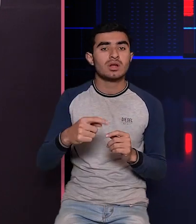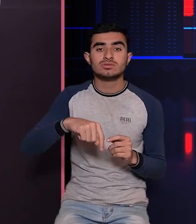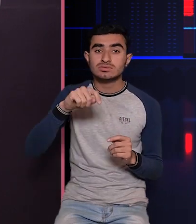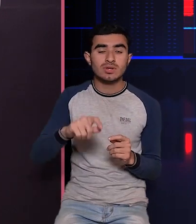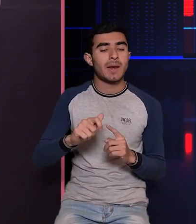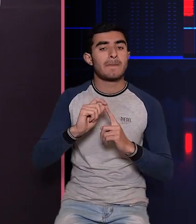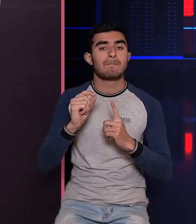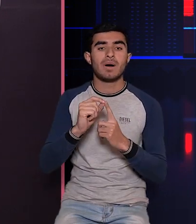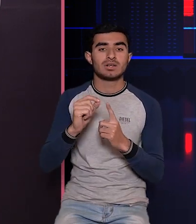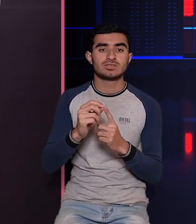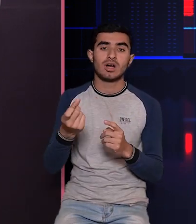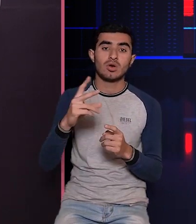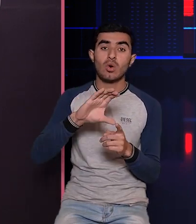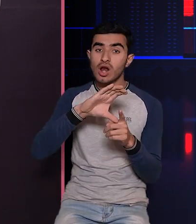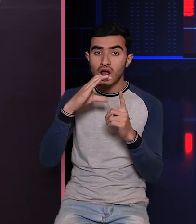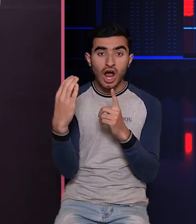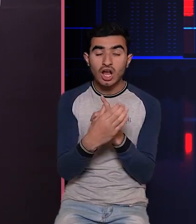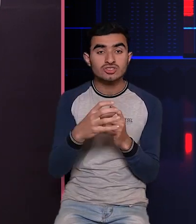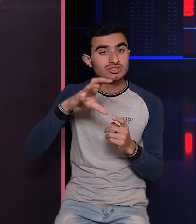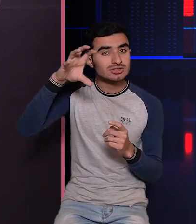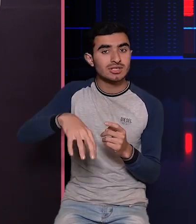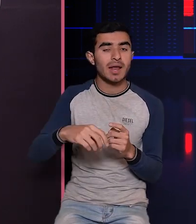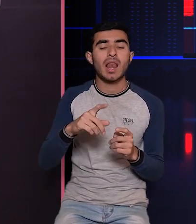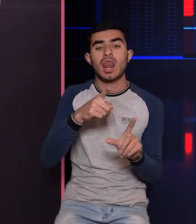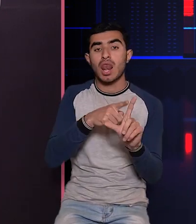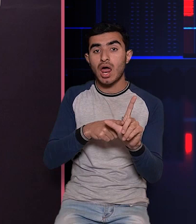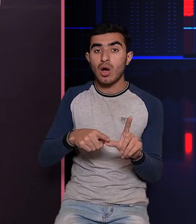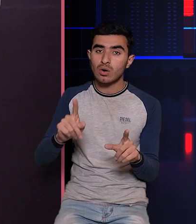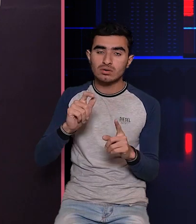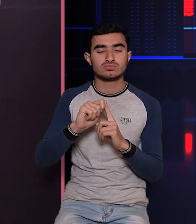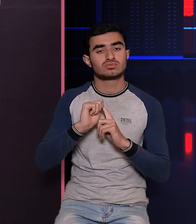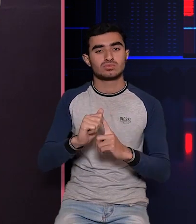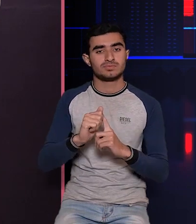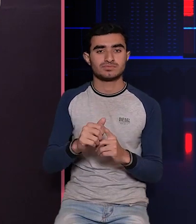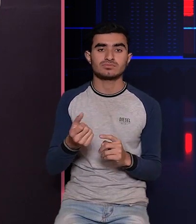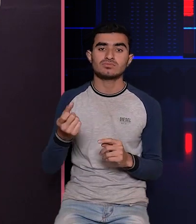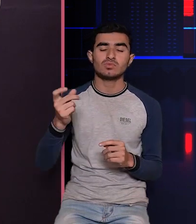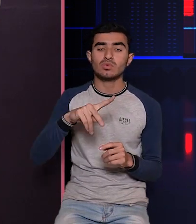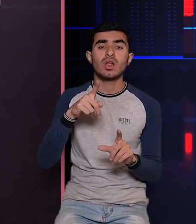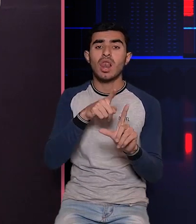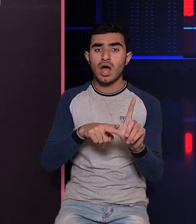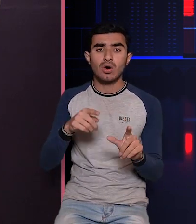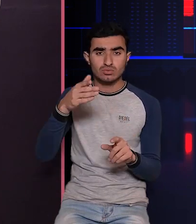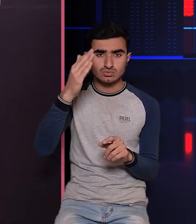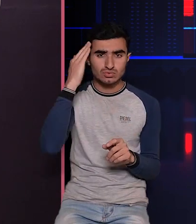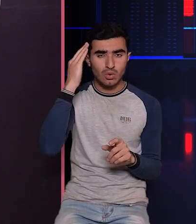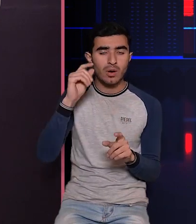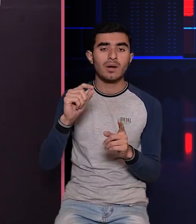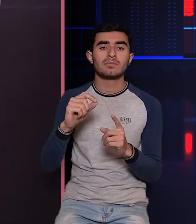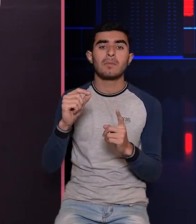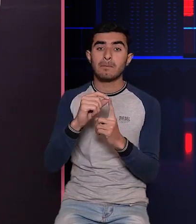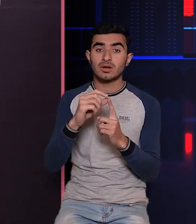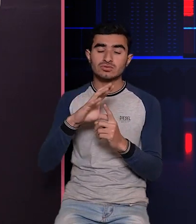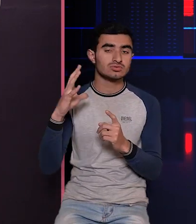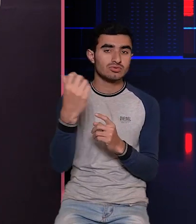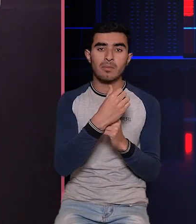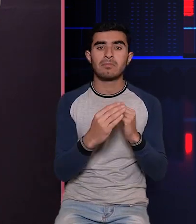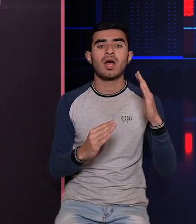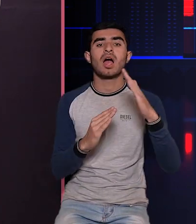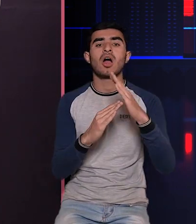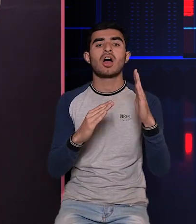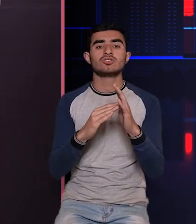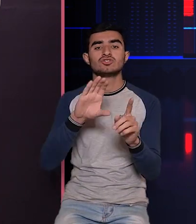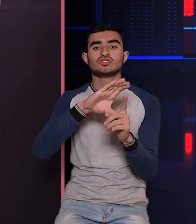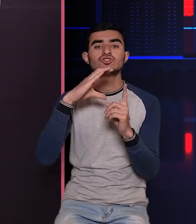Lahore. Lahore is perhaps the cultural capital of Pakistan, and certainly was known as the cultural capital